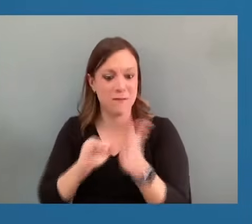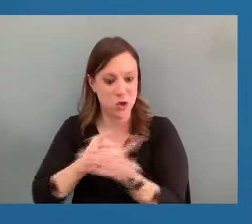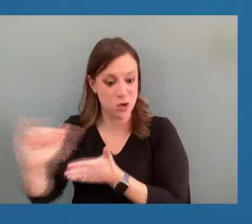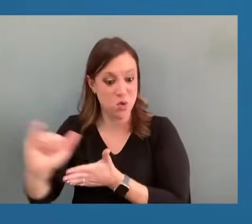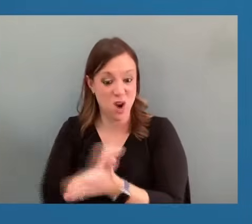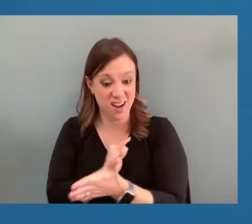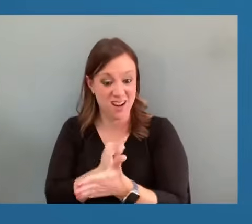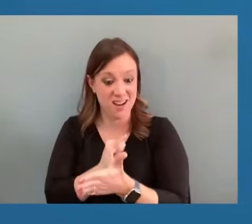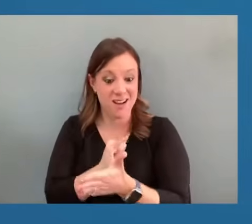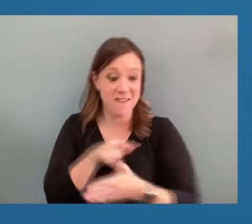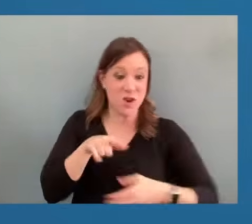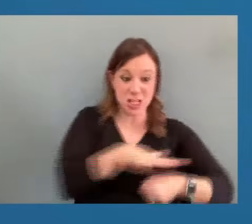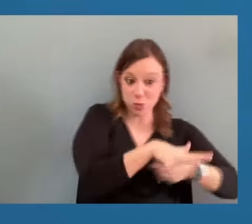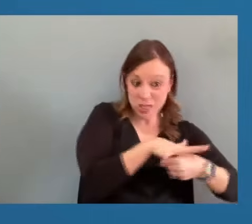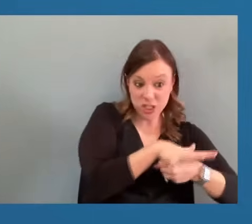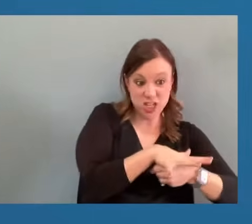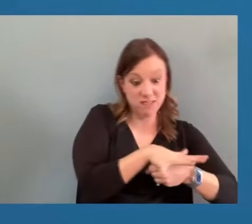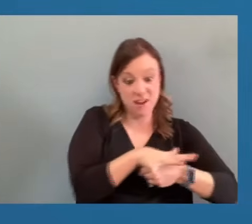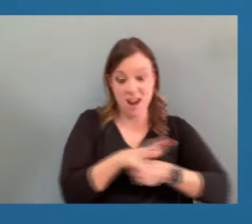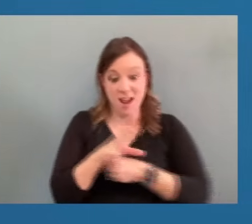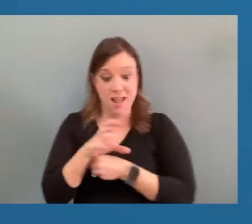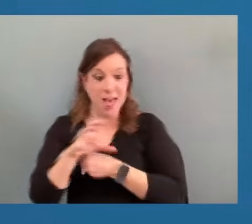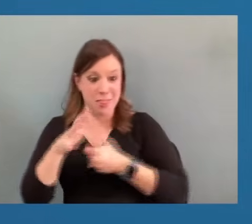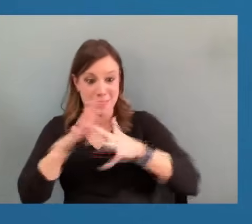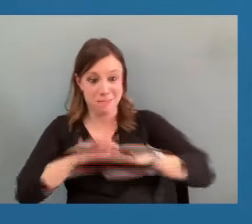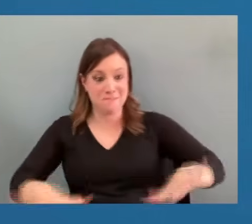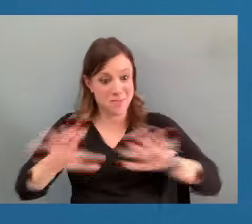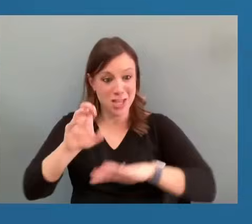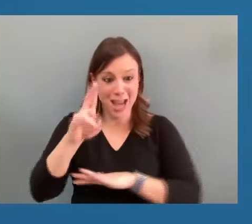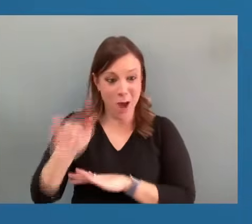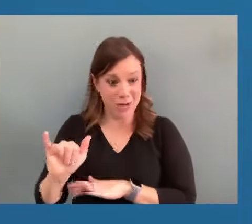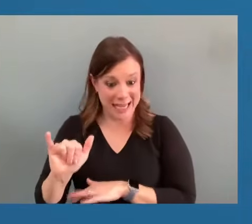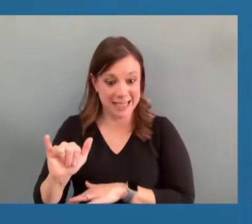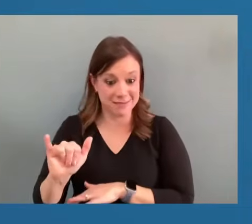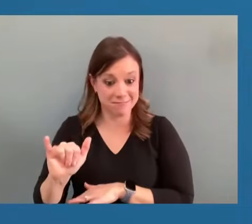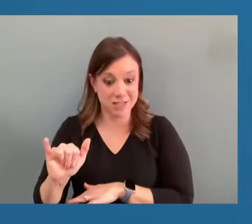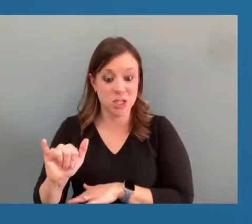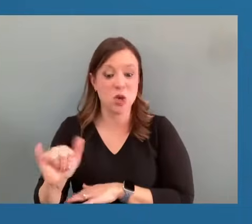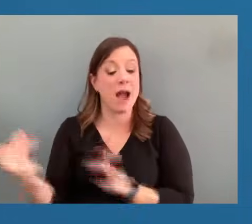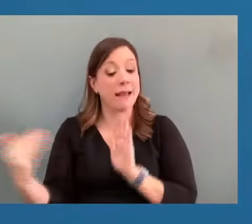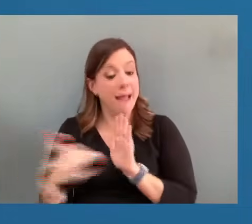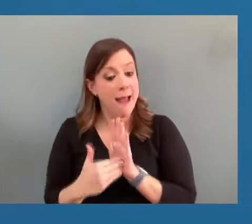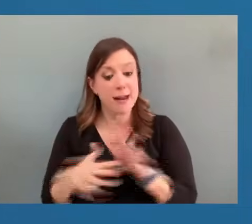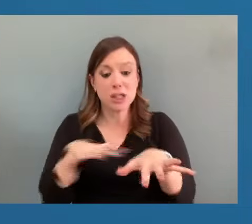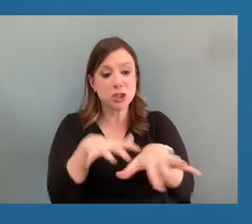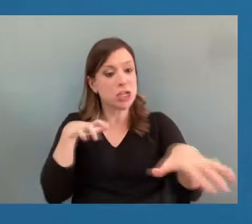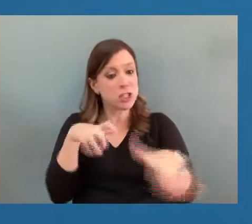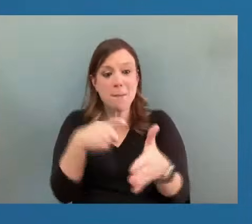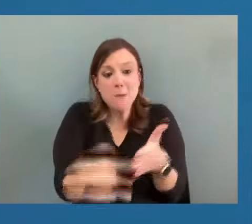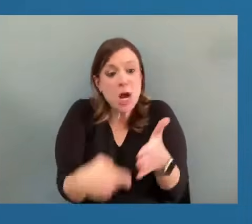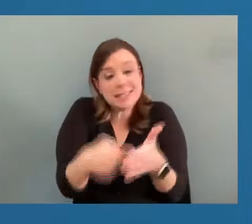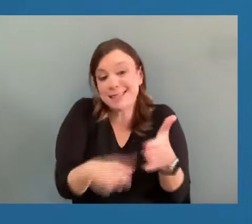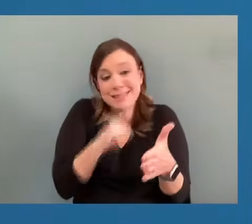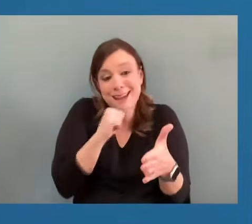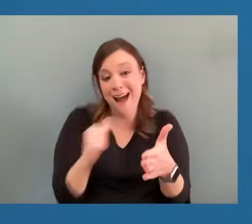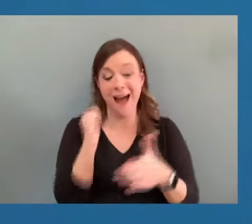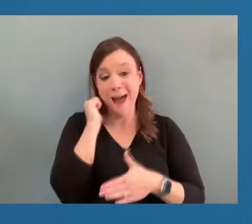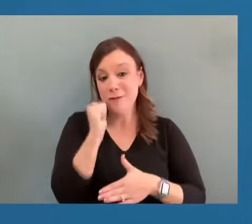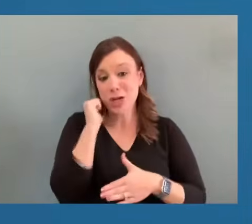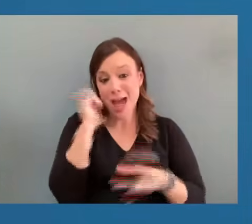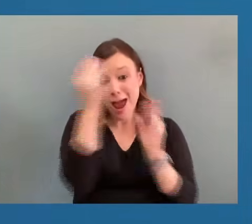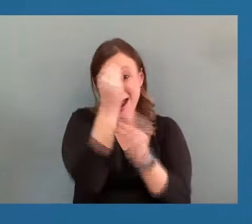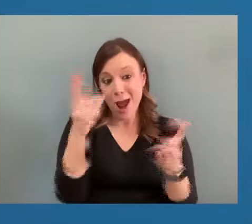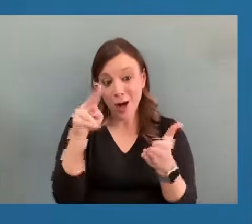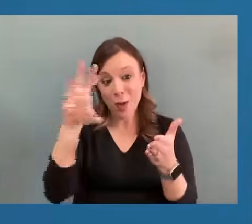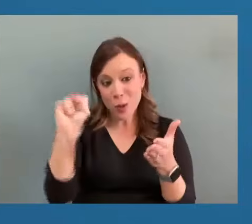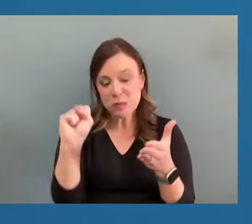all the benefits, I think the biggest takeaway today is that congestion pricing is no longer daily news. It has become part